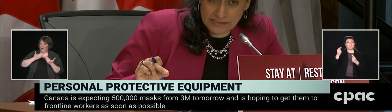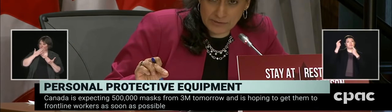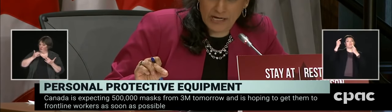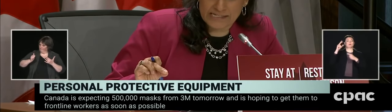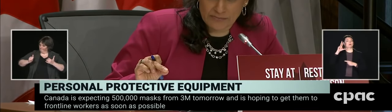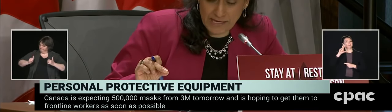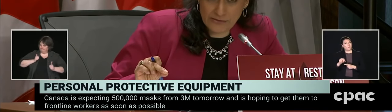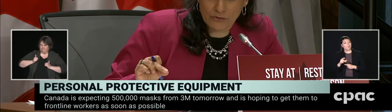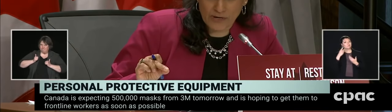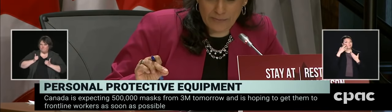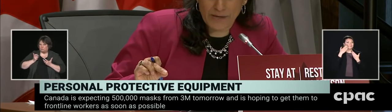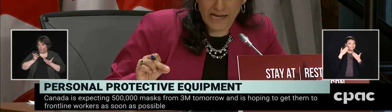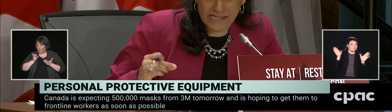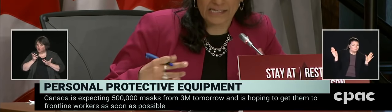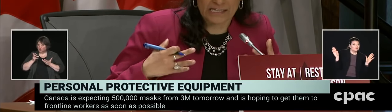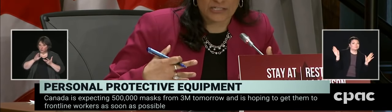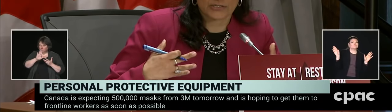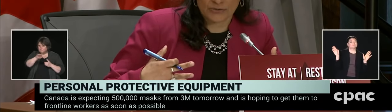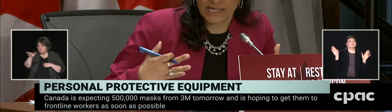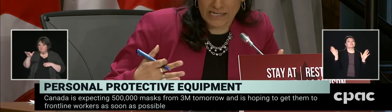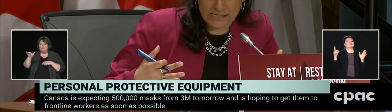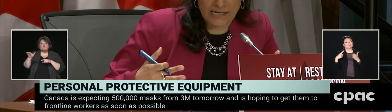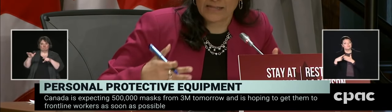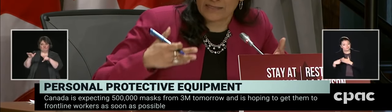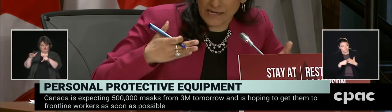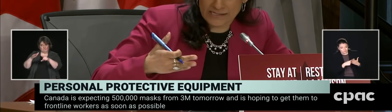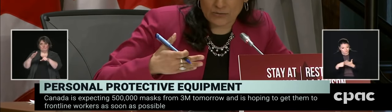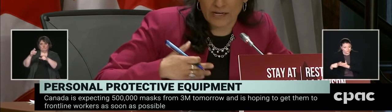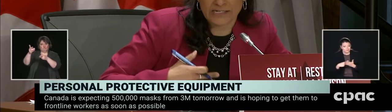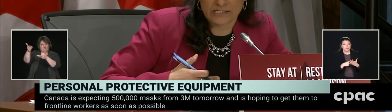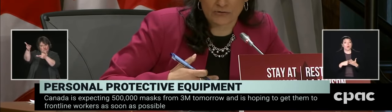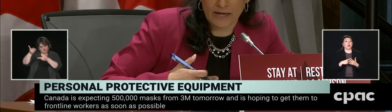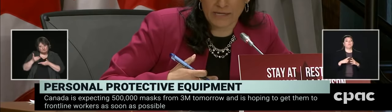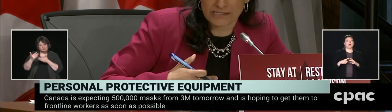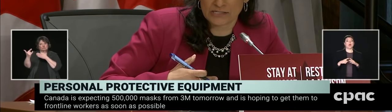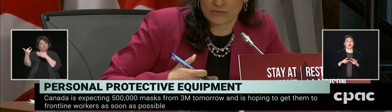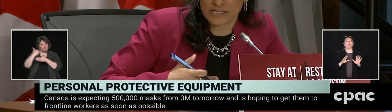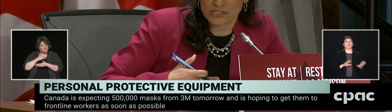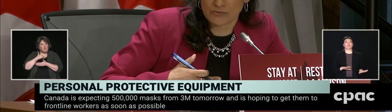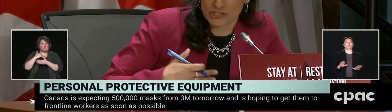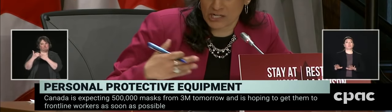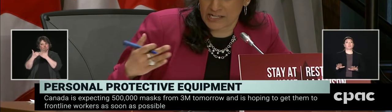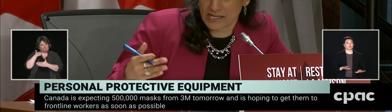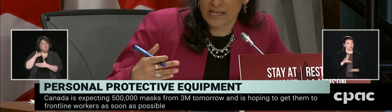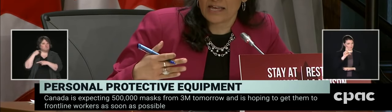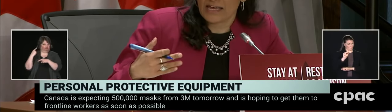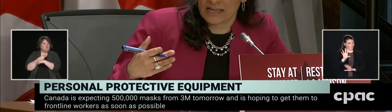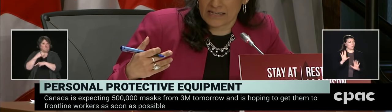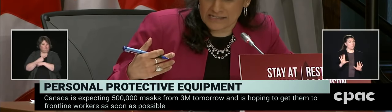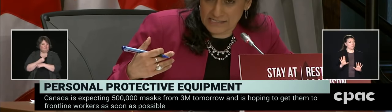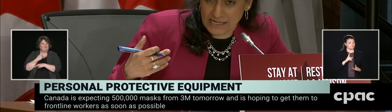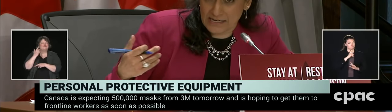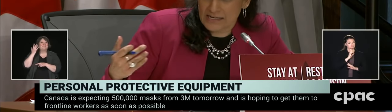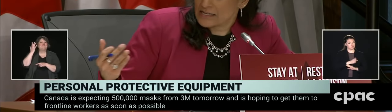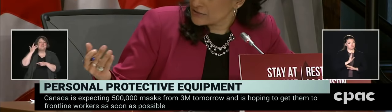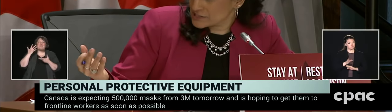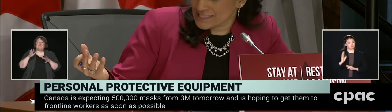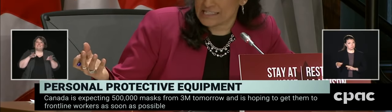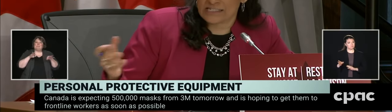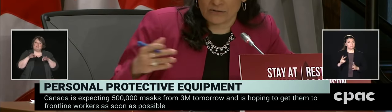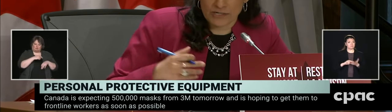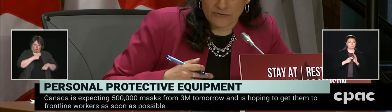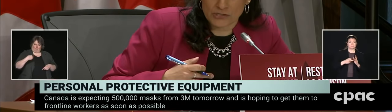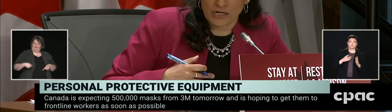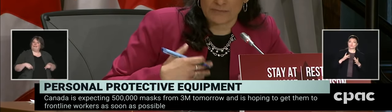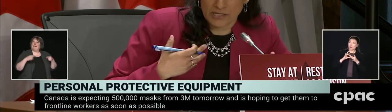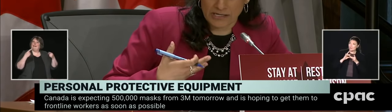the supplies make their way back into Canada. And that's why I described that situation with China and Chrystia